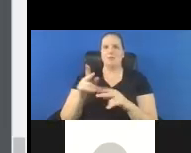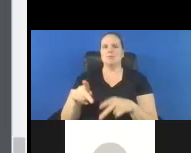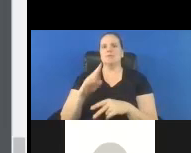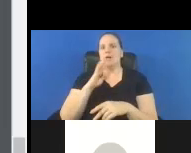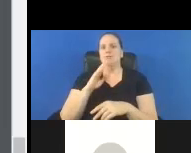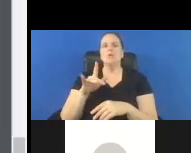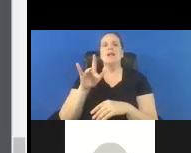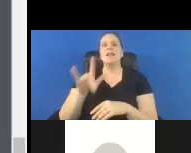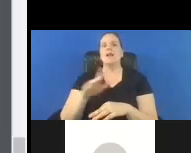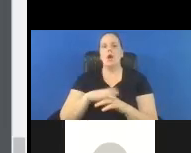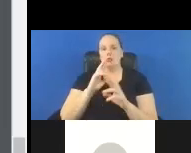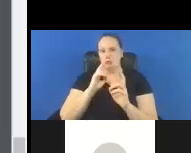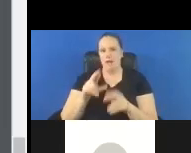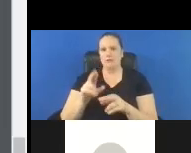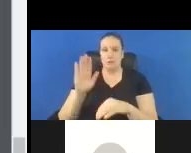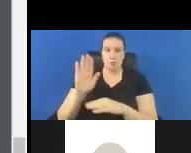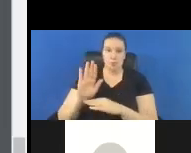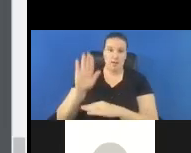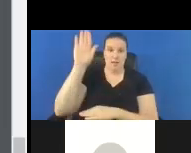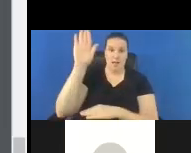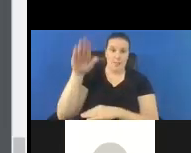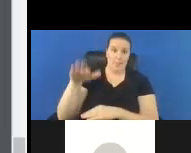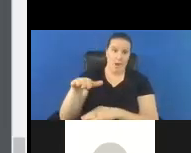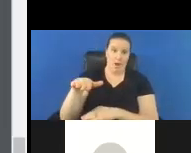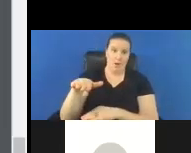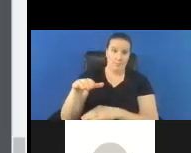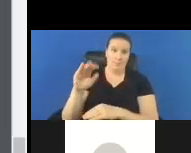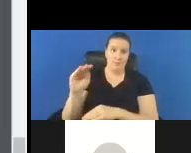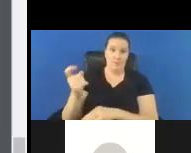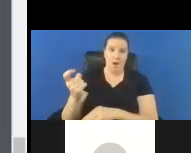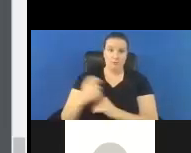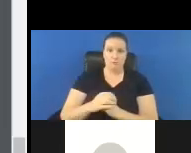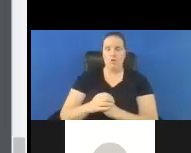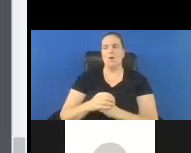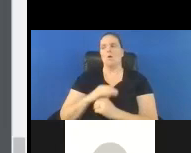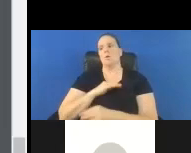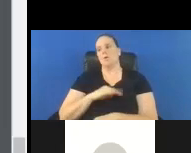on notification. reactions and raise hand should be at the bottom of the box. Perfect.